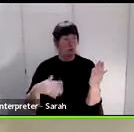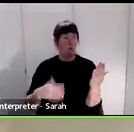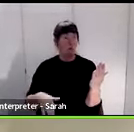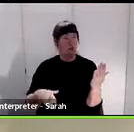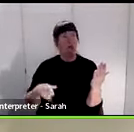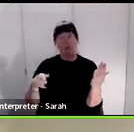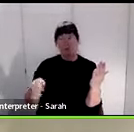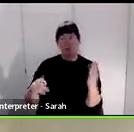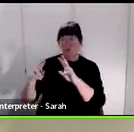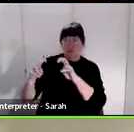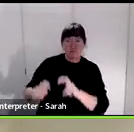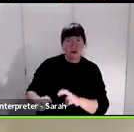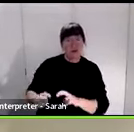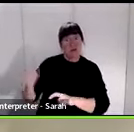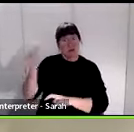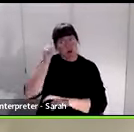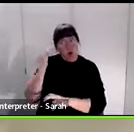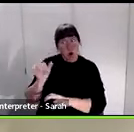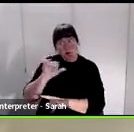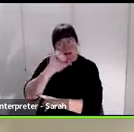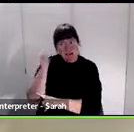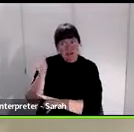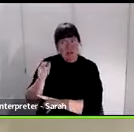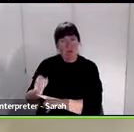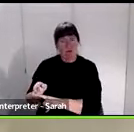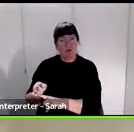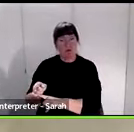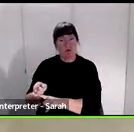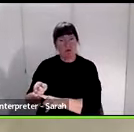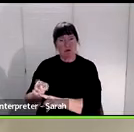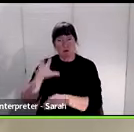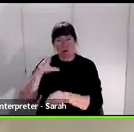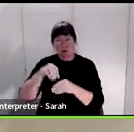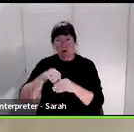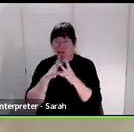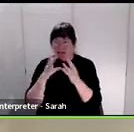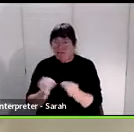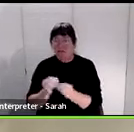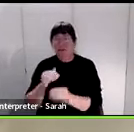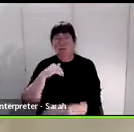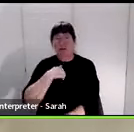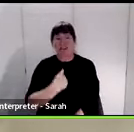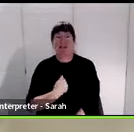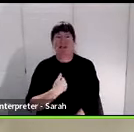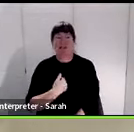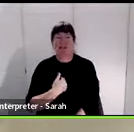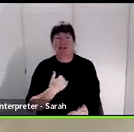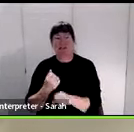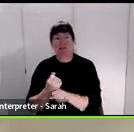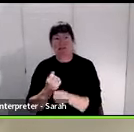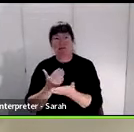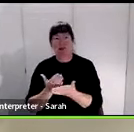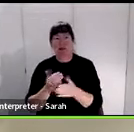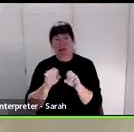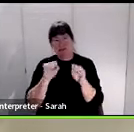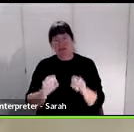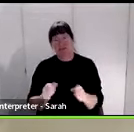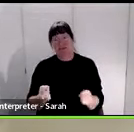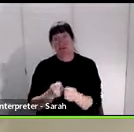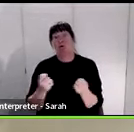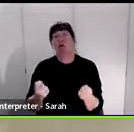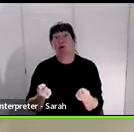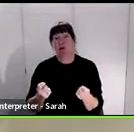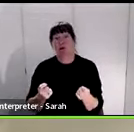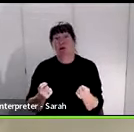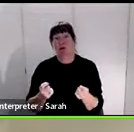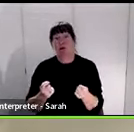know what they're talking about. It has all of those ingredients in it that are needed to make a system like this work. My